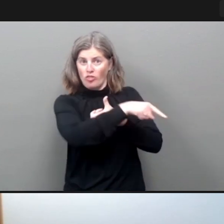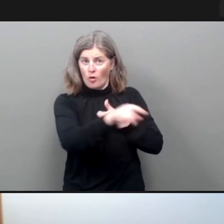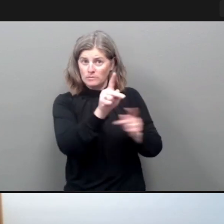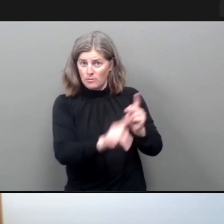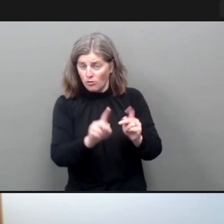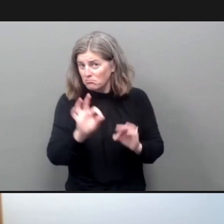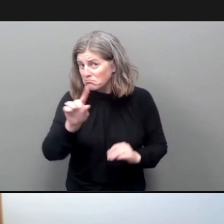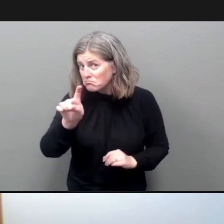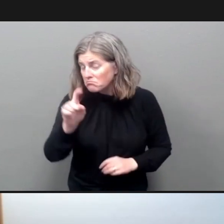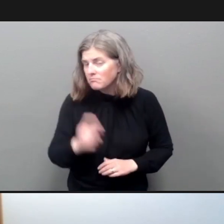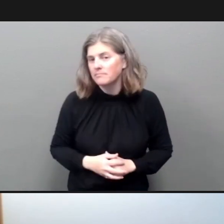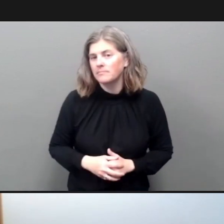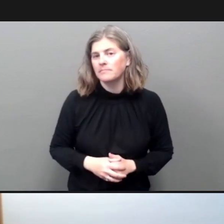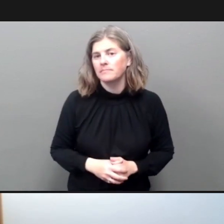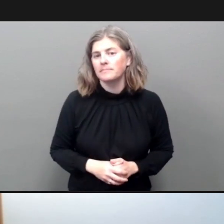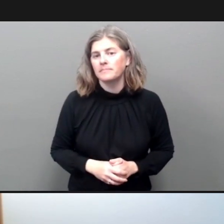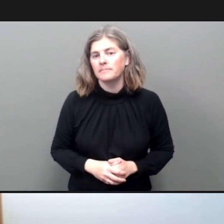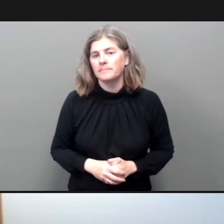Thanks.